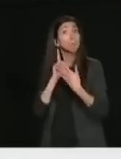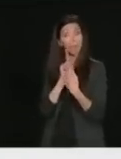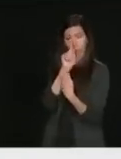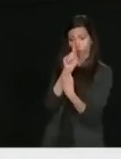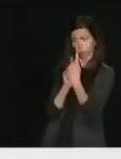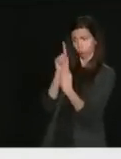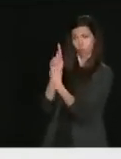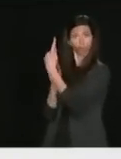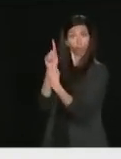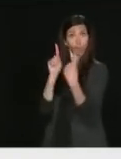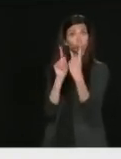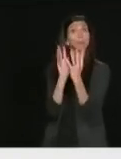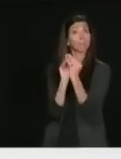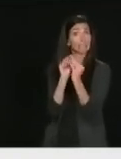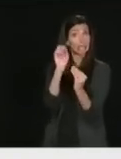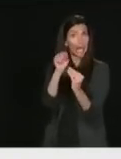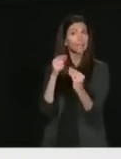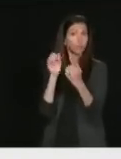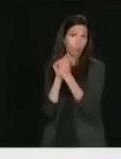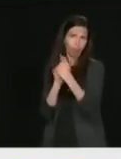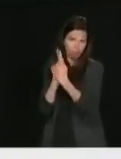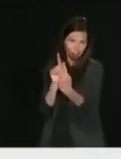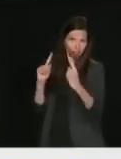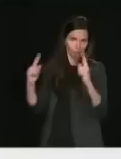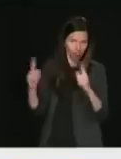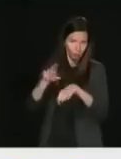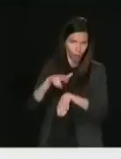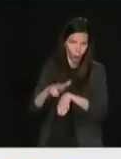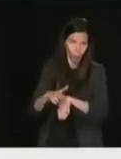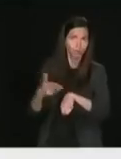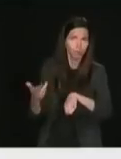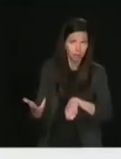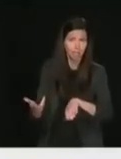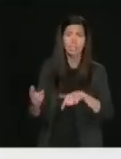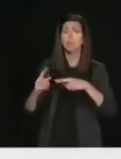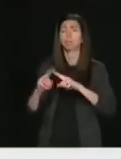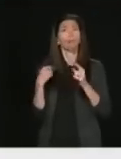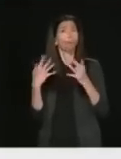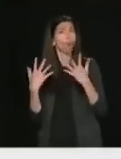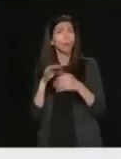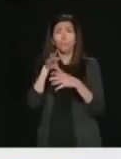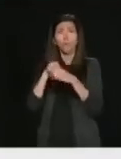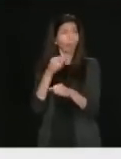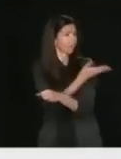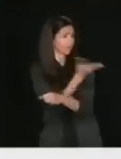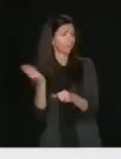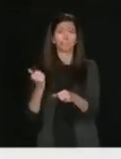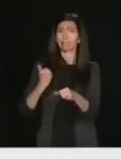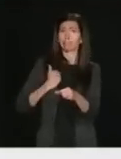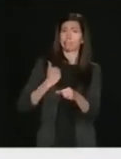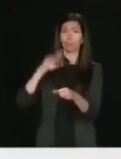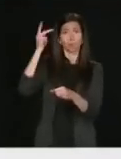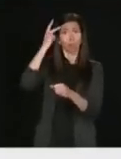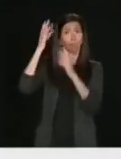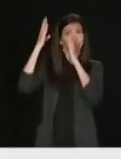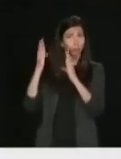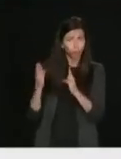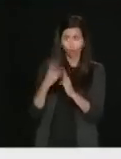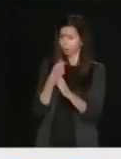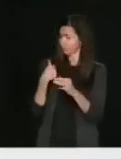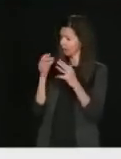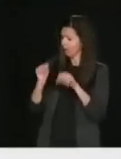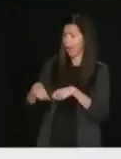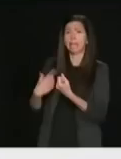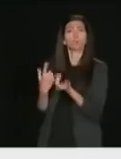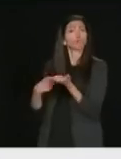of the country to participate fully in asking questions in the work that Parliament is doing.